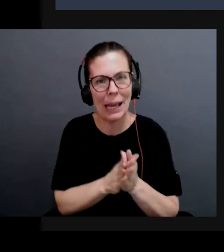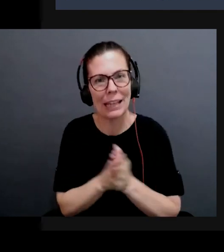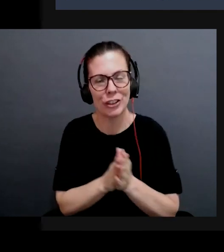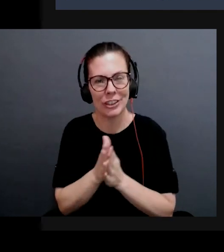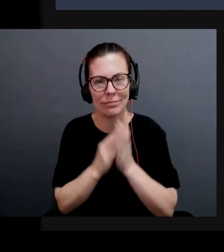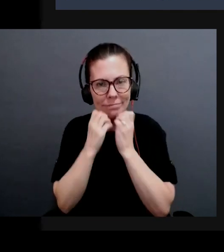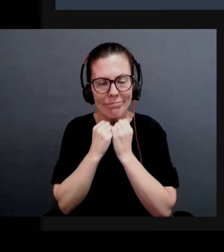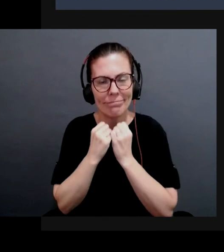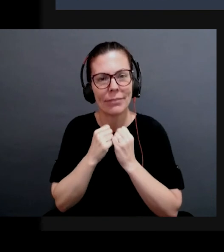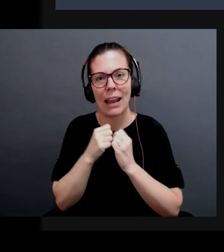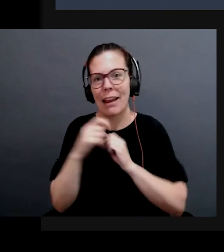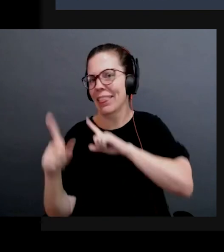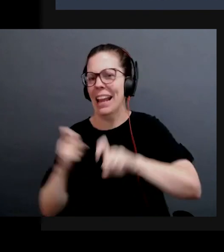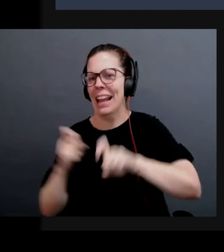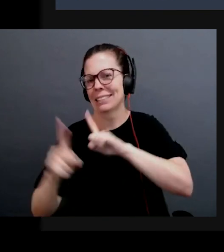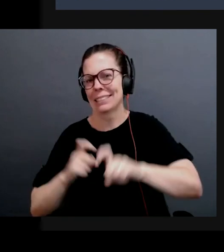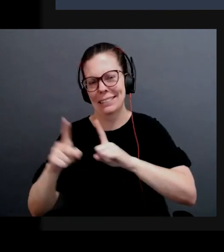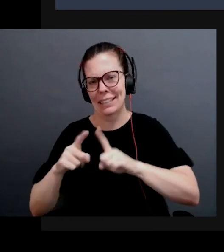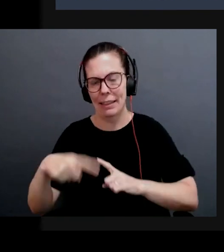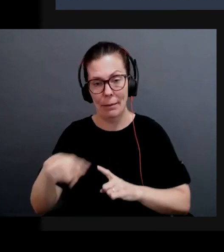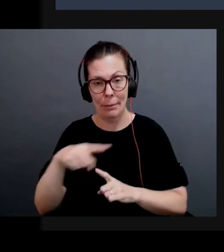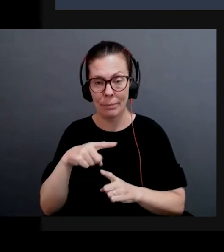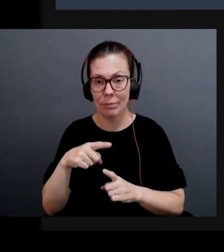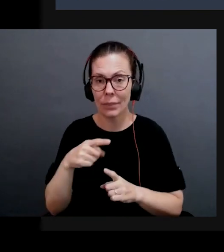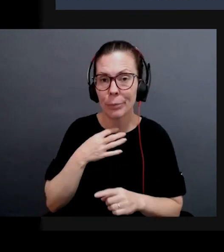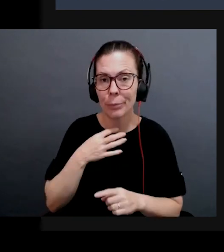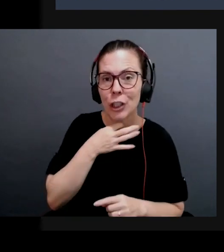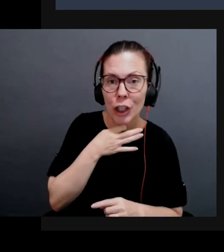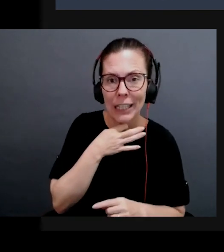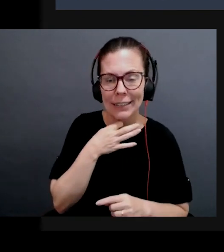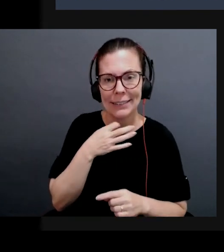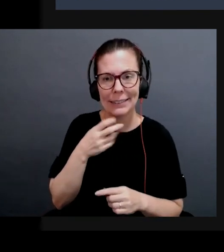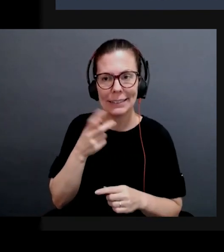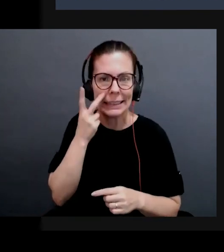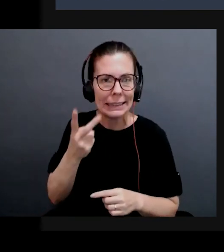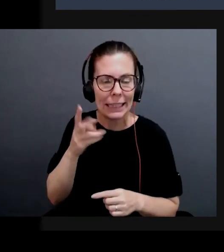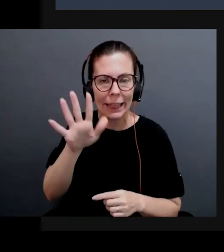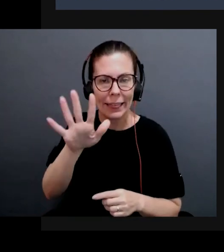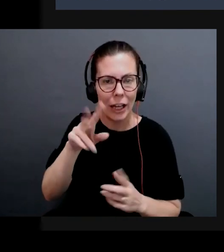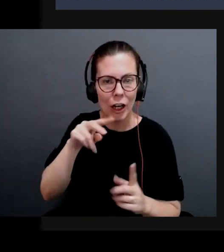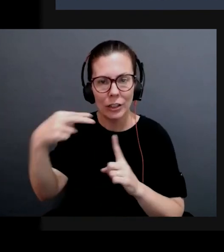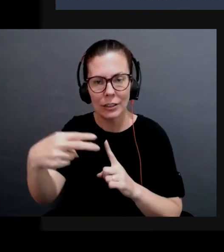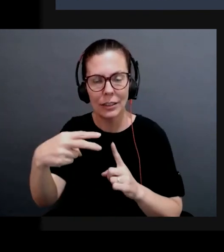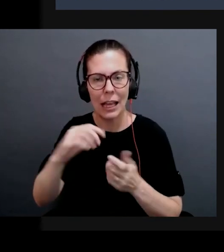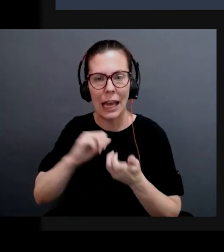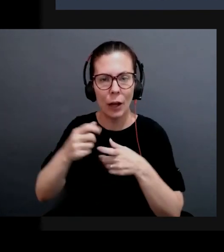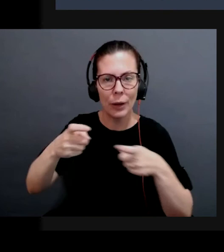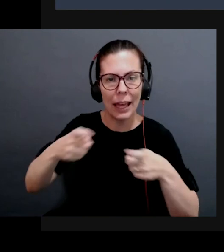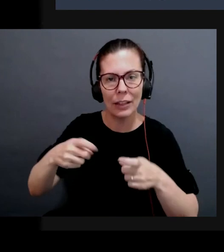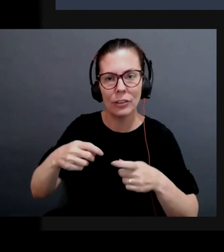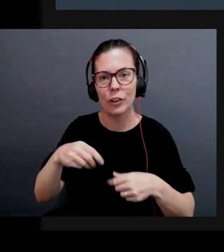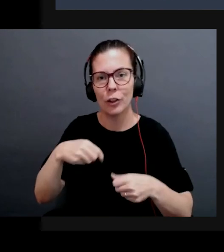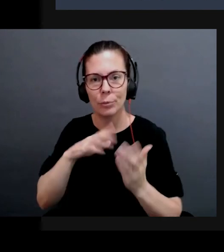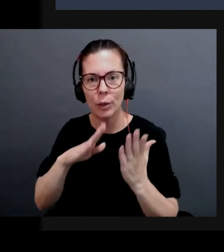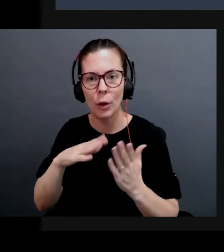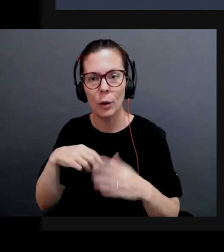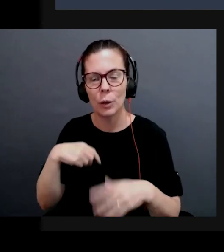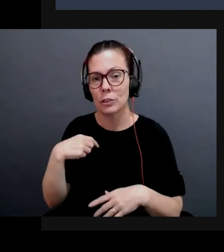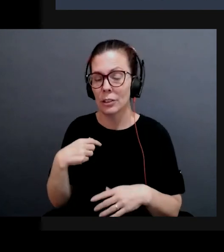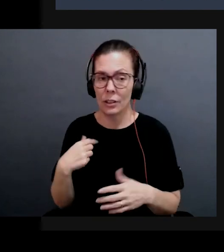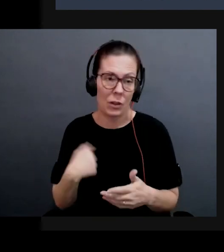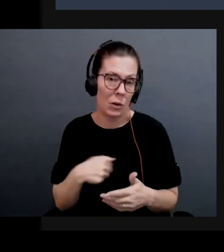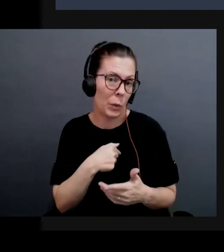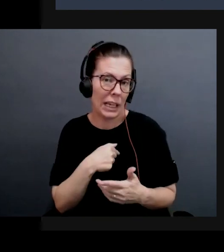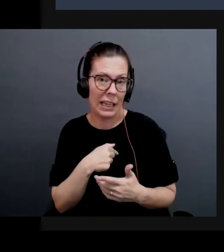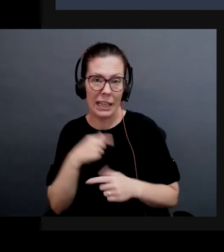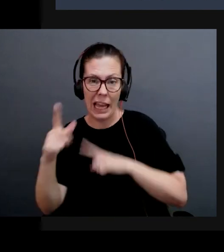their brain and like be super curious about how problems are handled, what questions we ask, why we ask